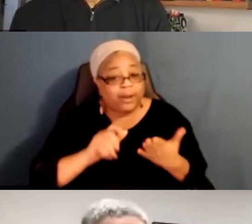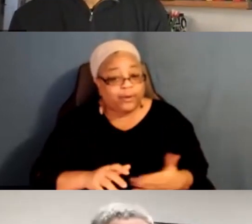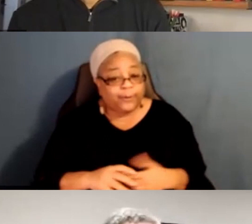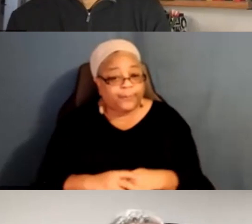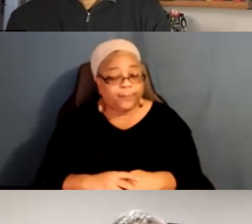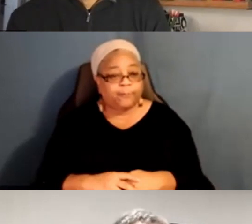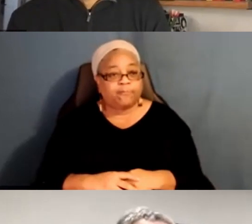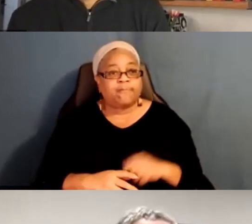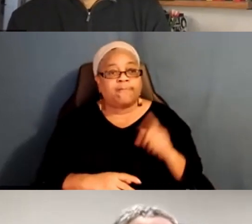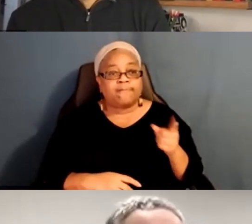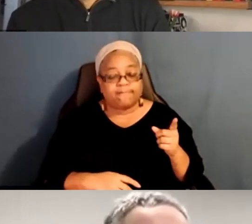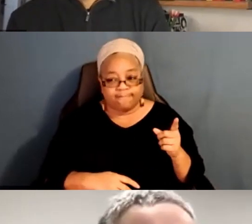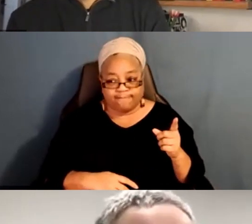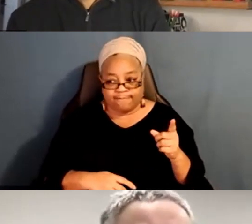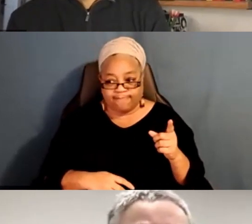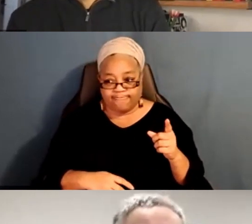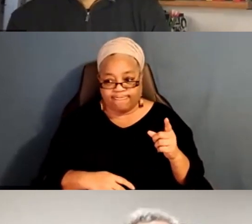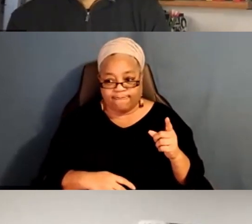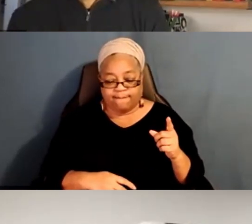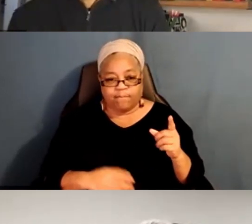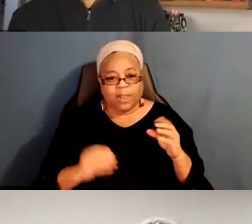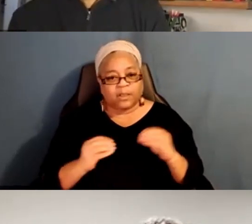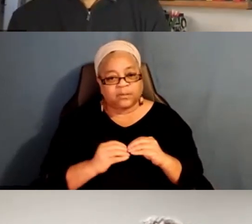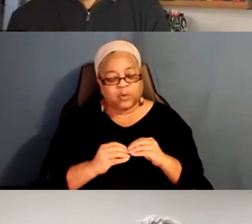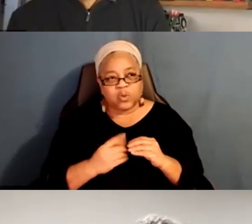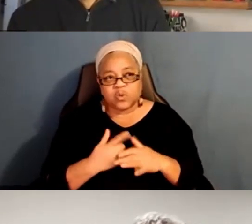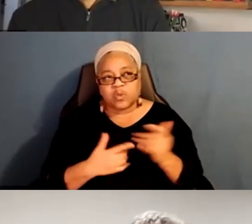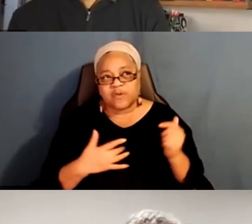You know what, it's more what felt familiar.